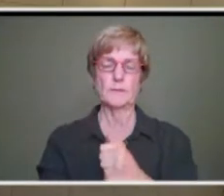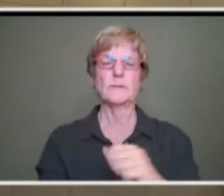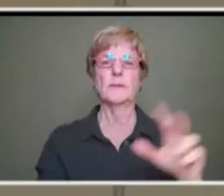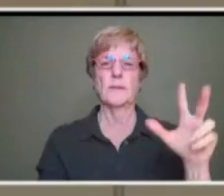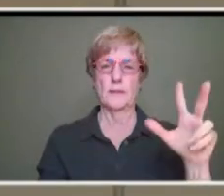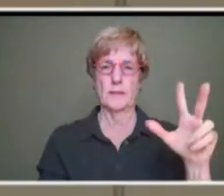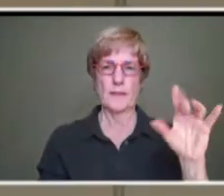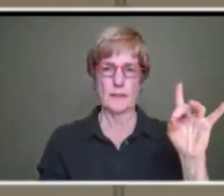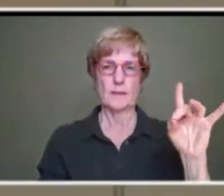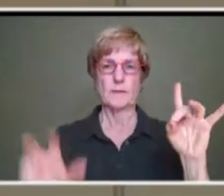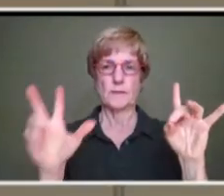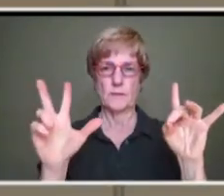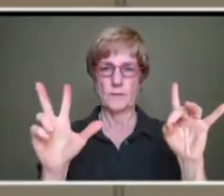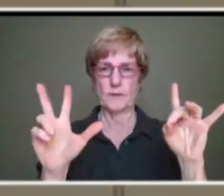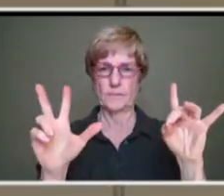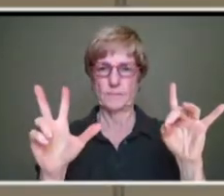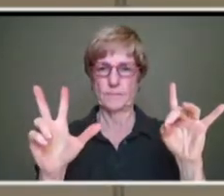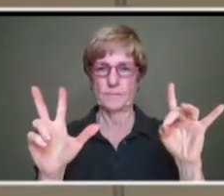three